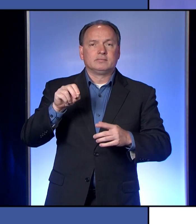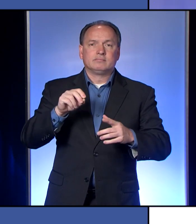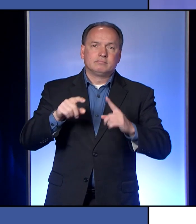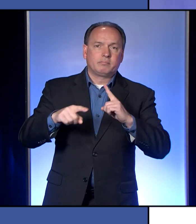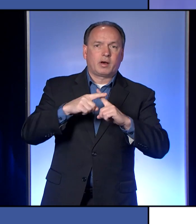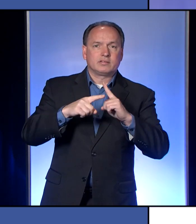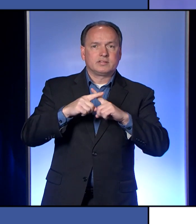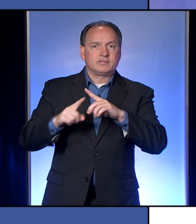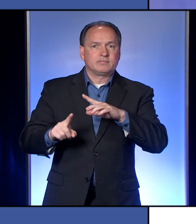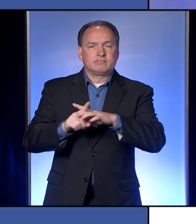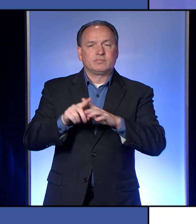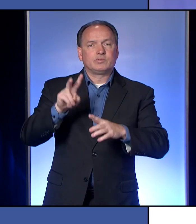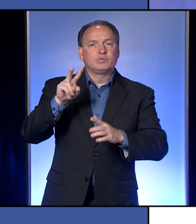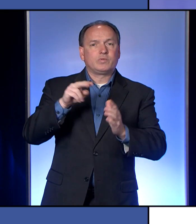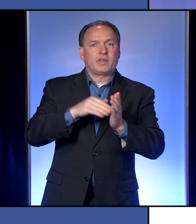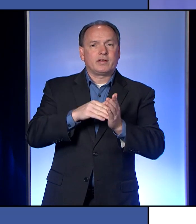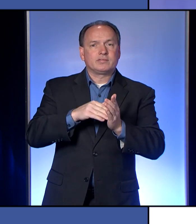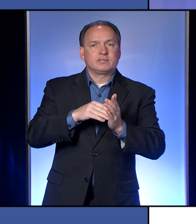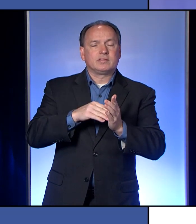positives, with